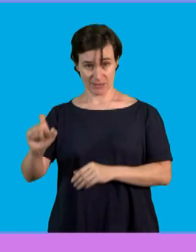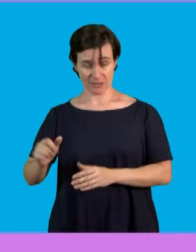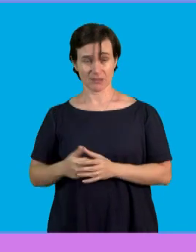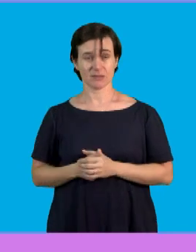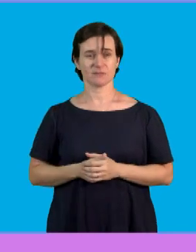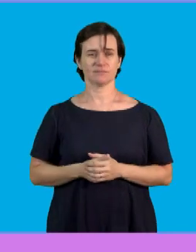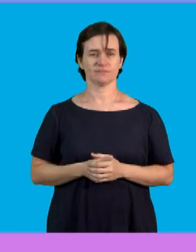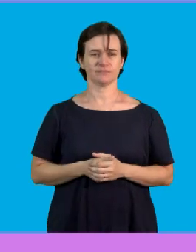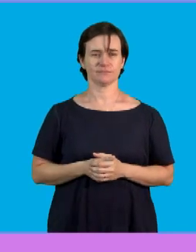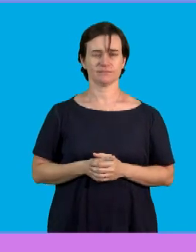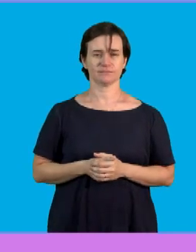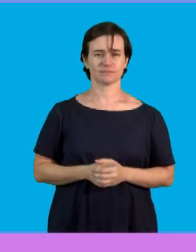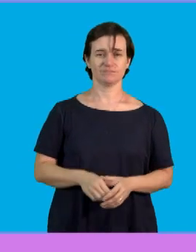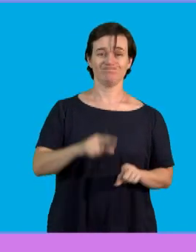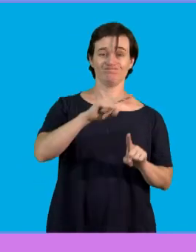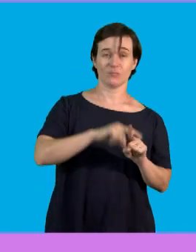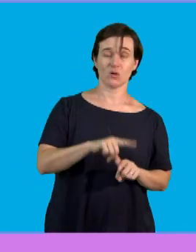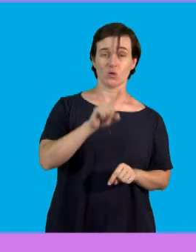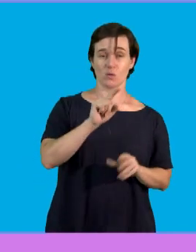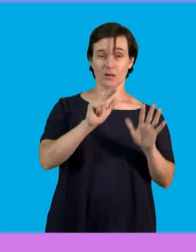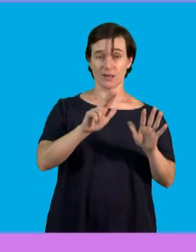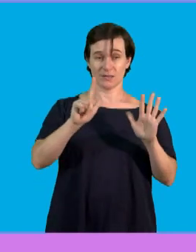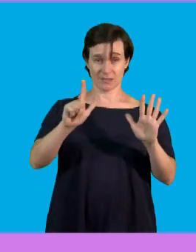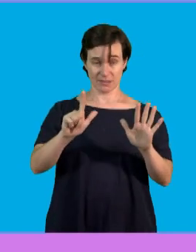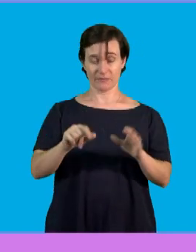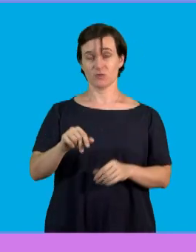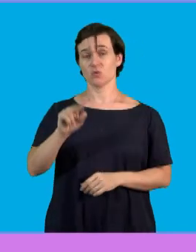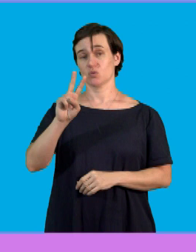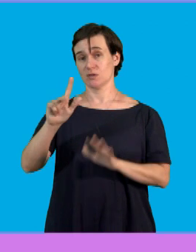296 10 cents plus